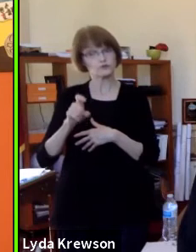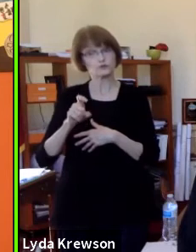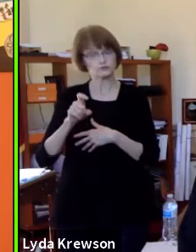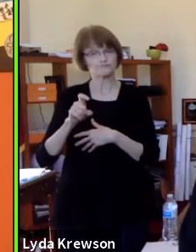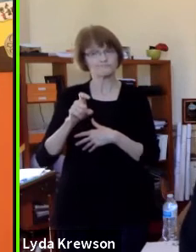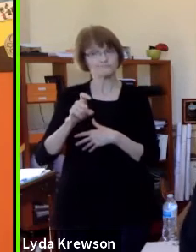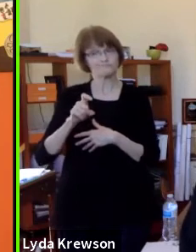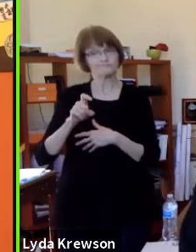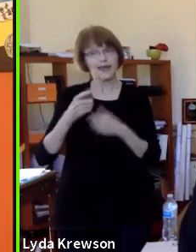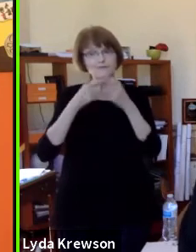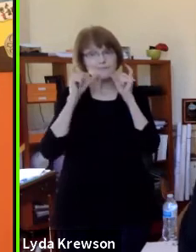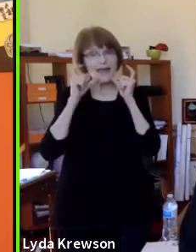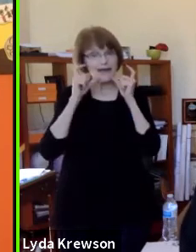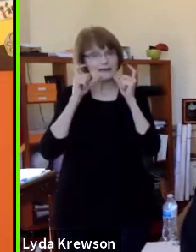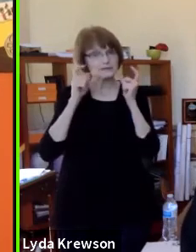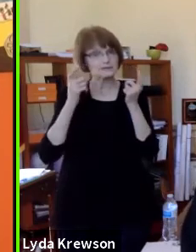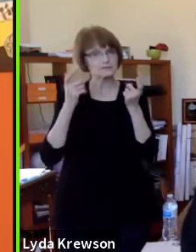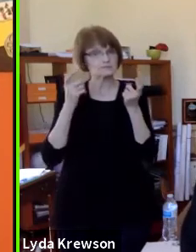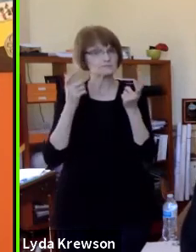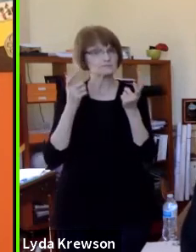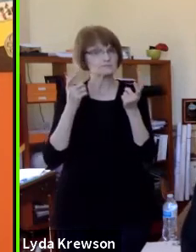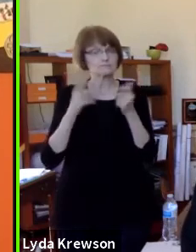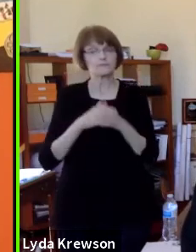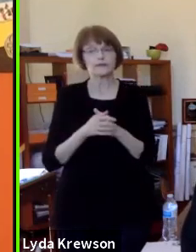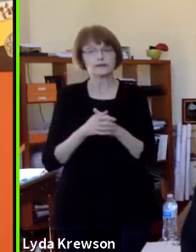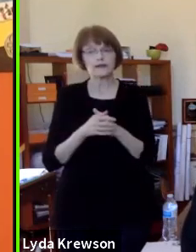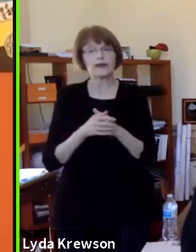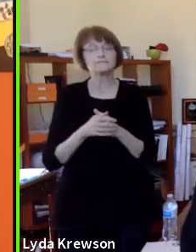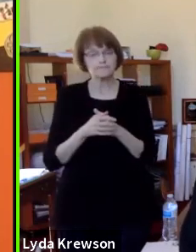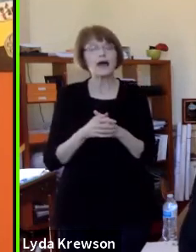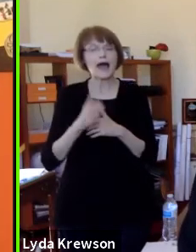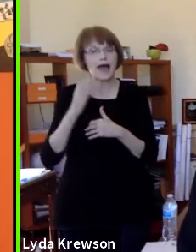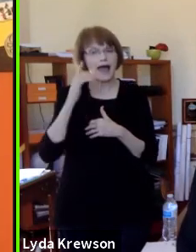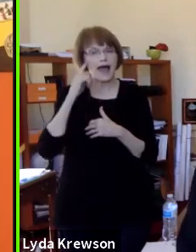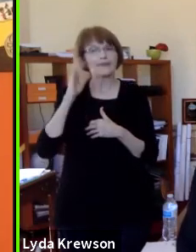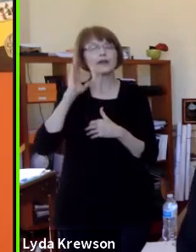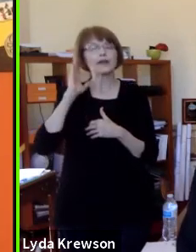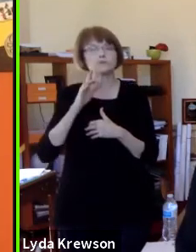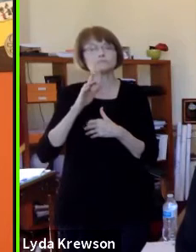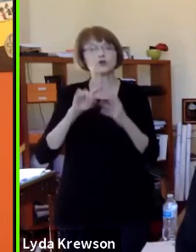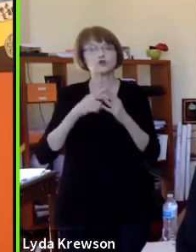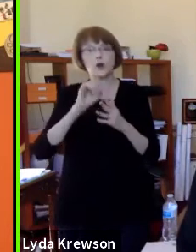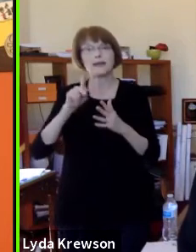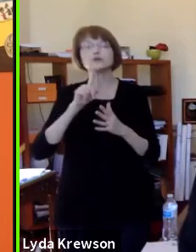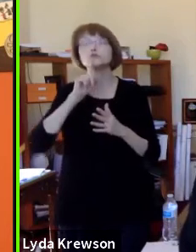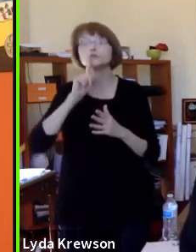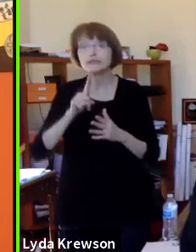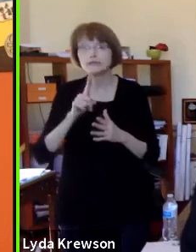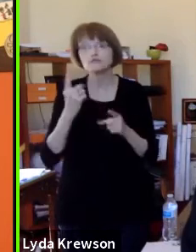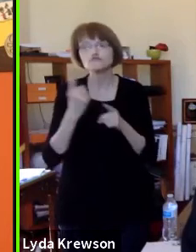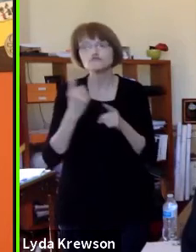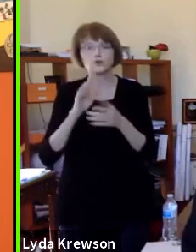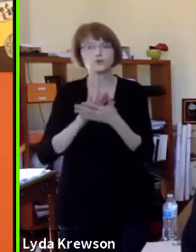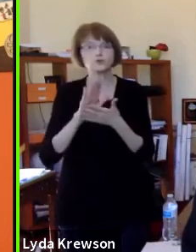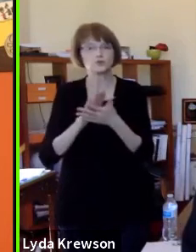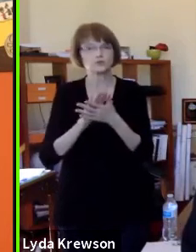school? I think that you will start back to real school after the summer.